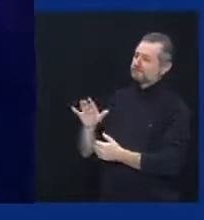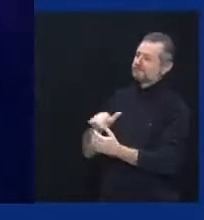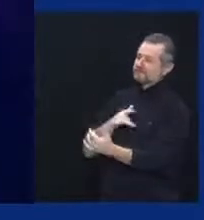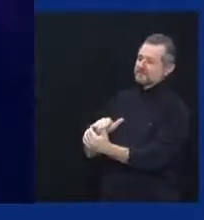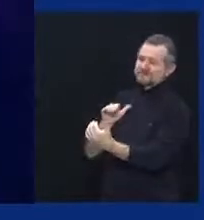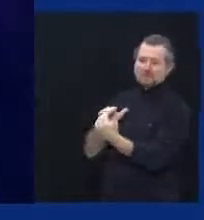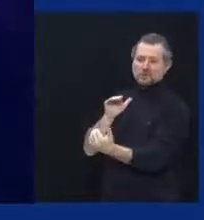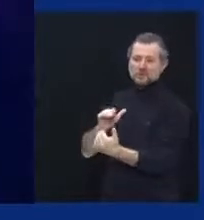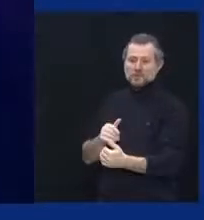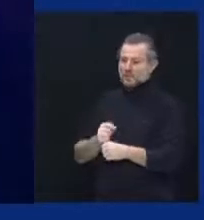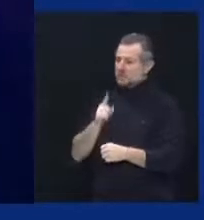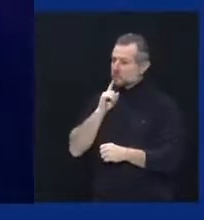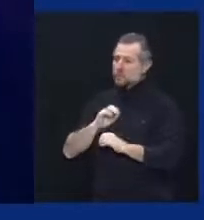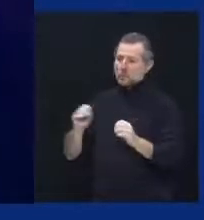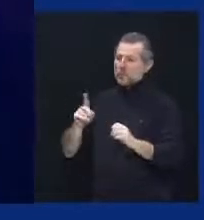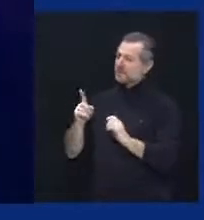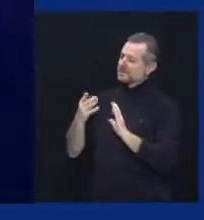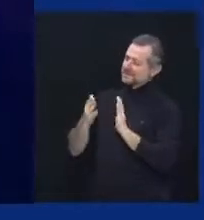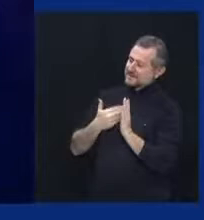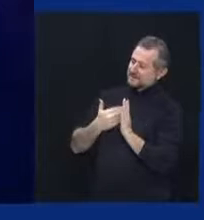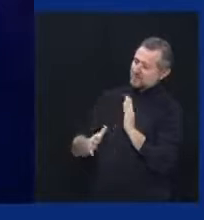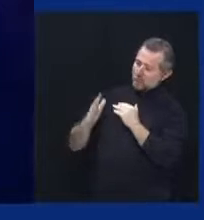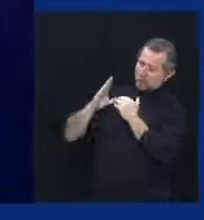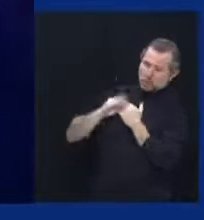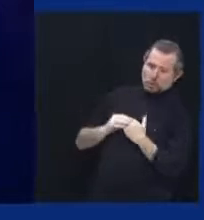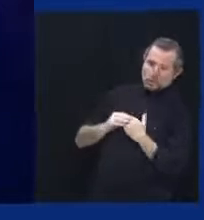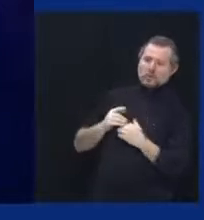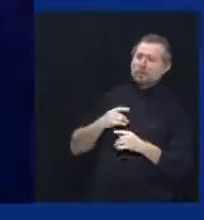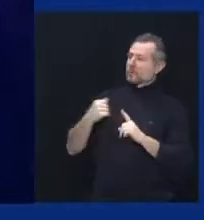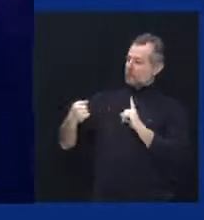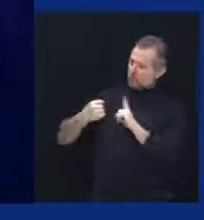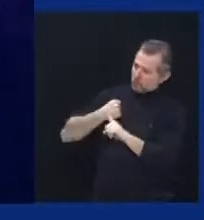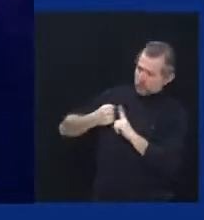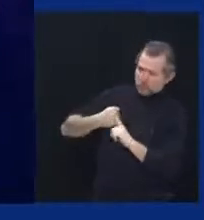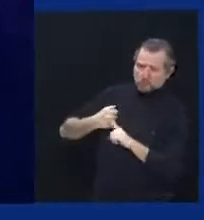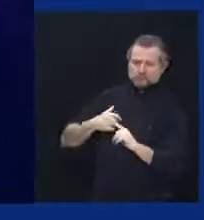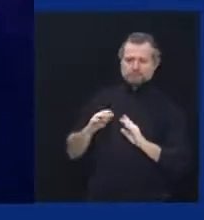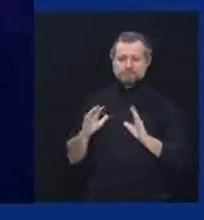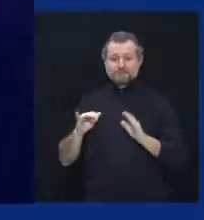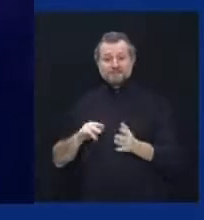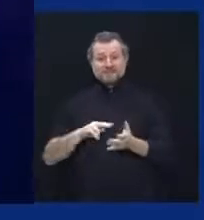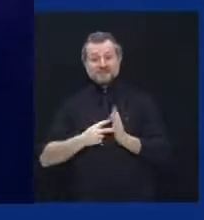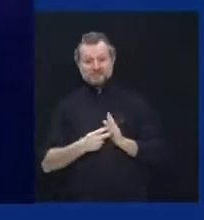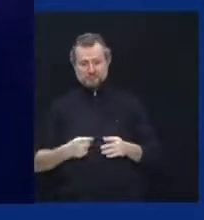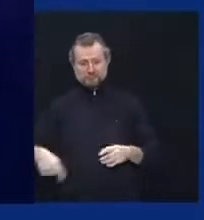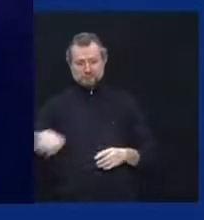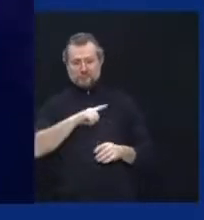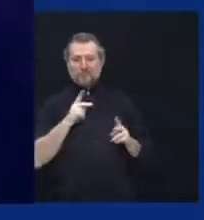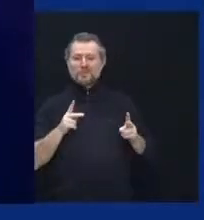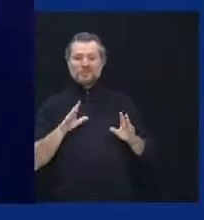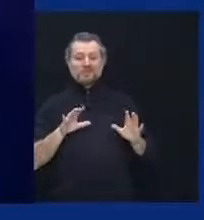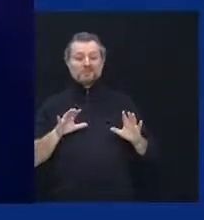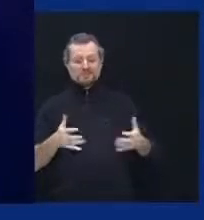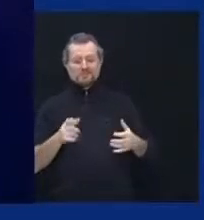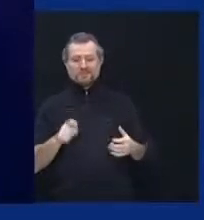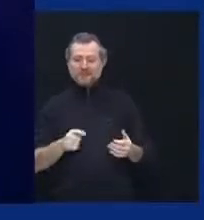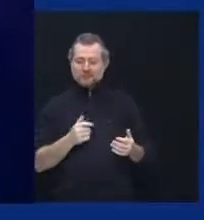not discriminated against and they're not abused. Come up with a new plan, a new understanding, but do it by April